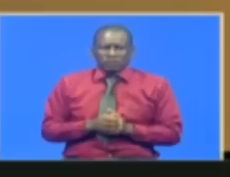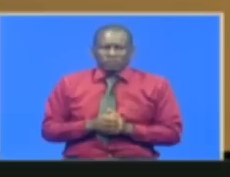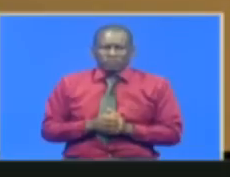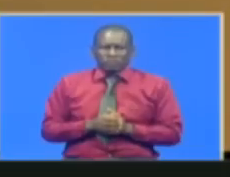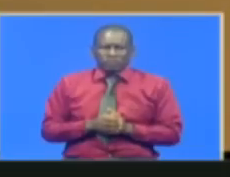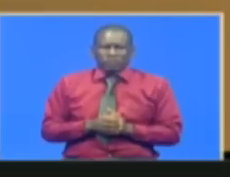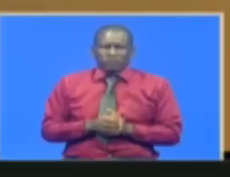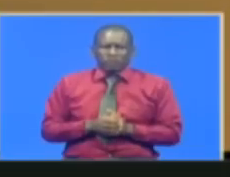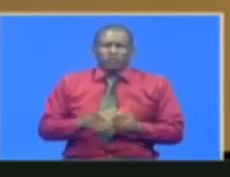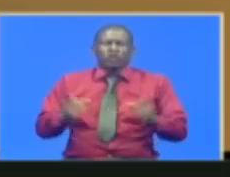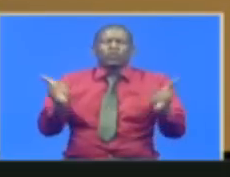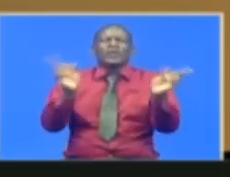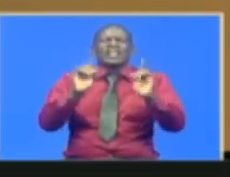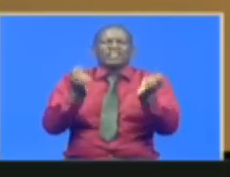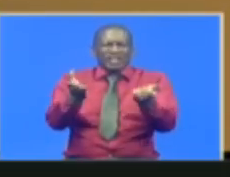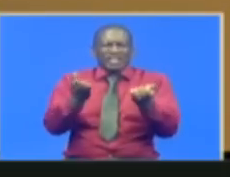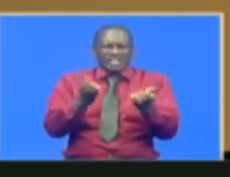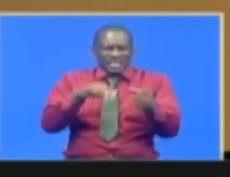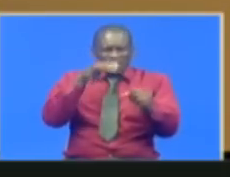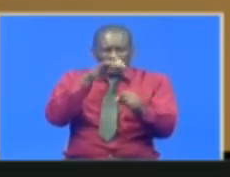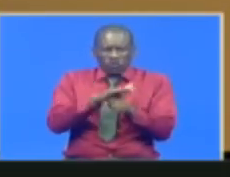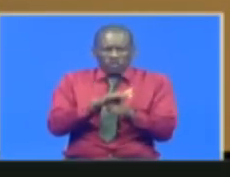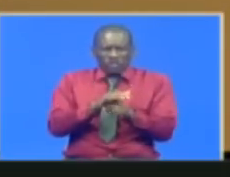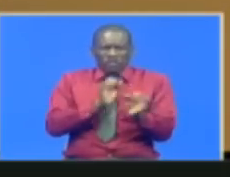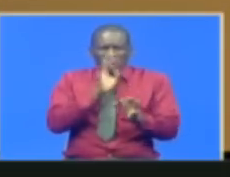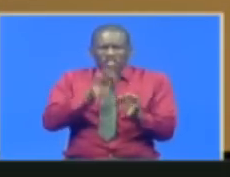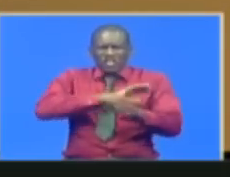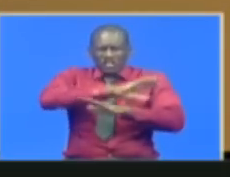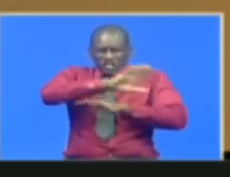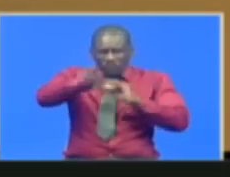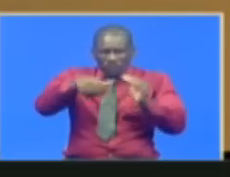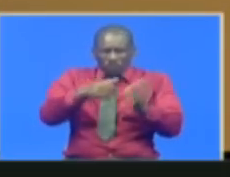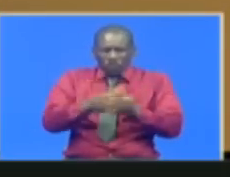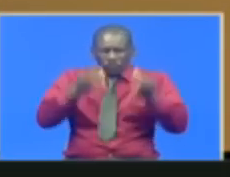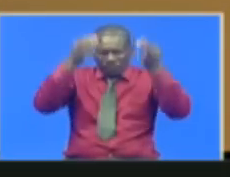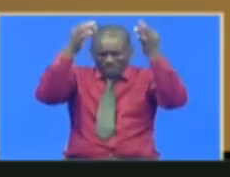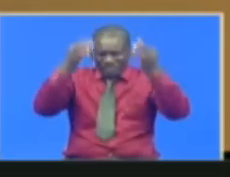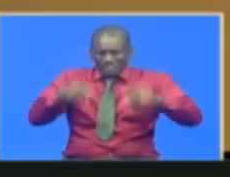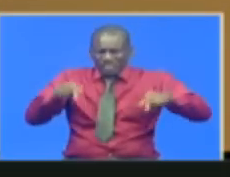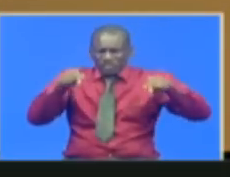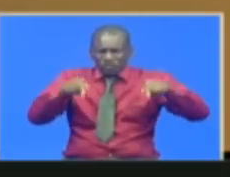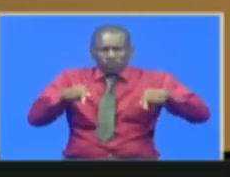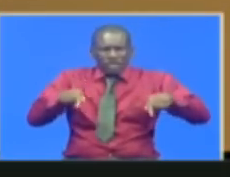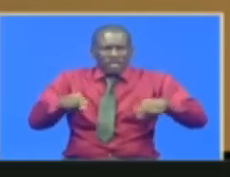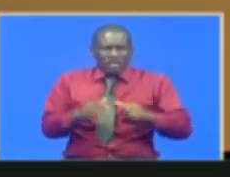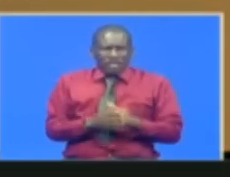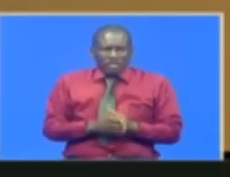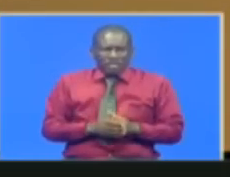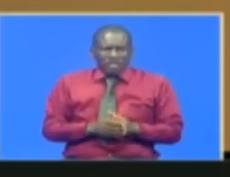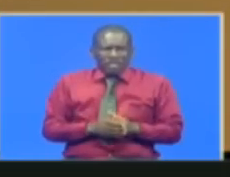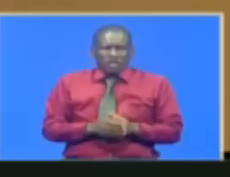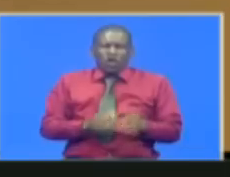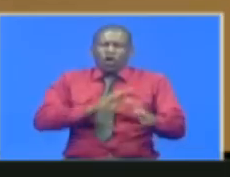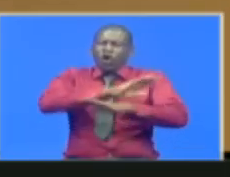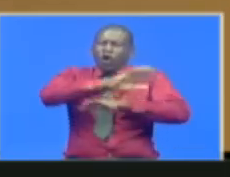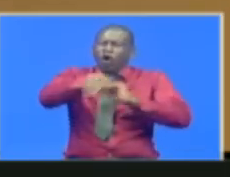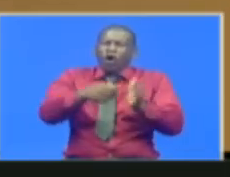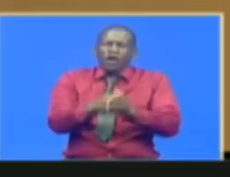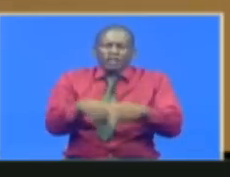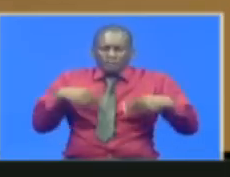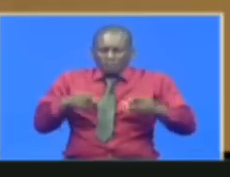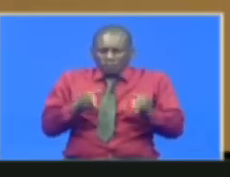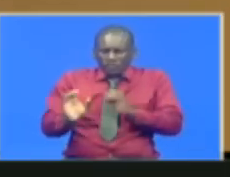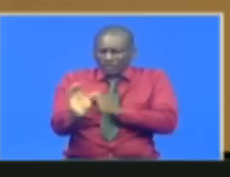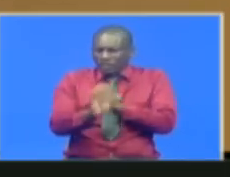So we don't need a lot. If we all made a resolve today, all the citizens of this country made a